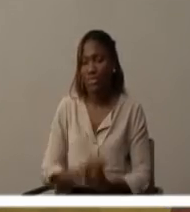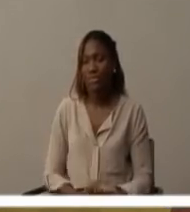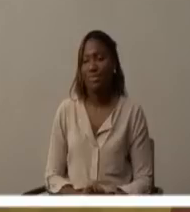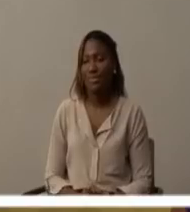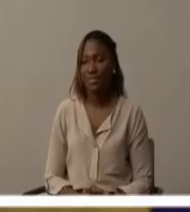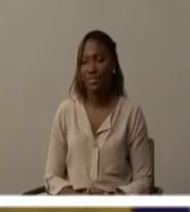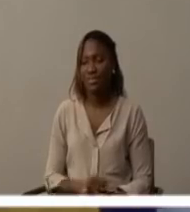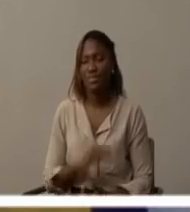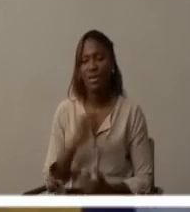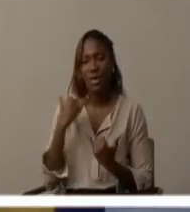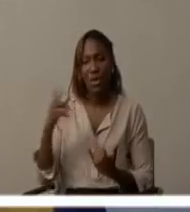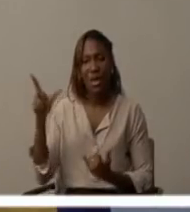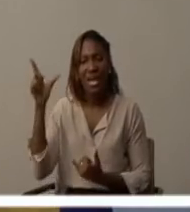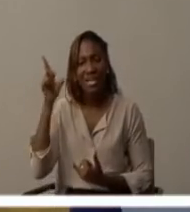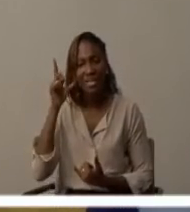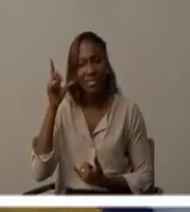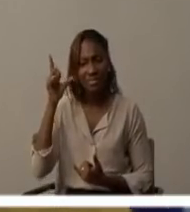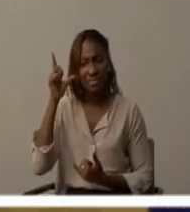As we listen to this text of